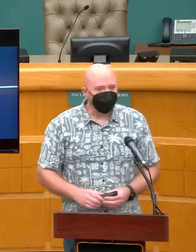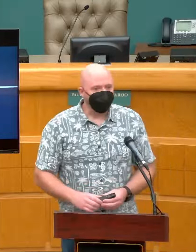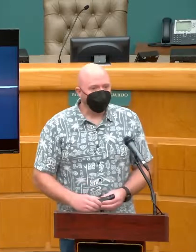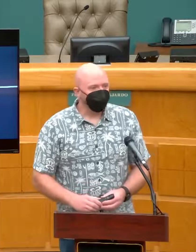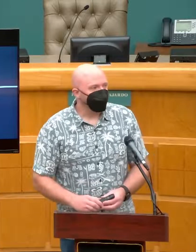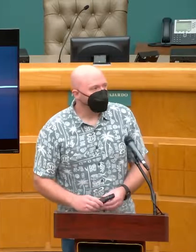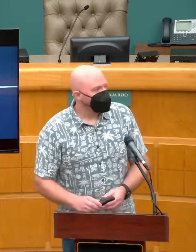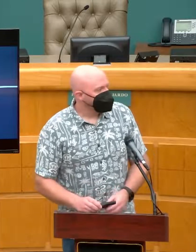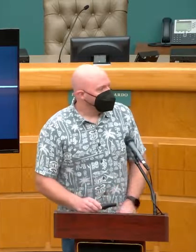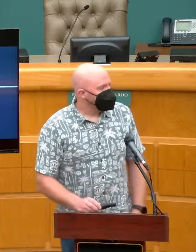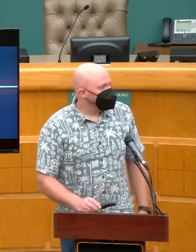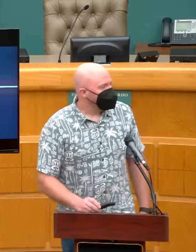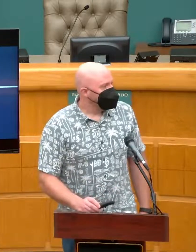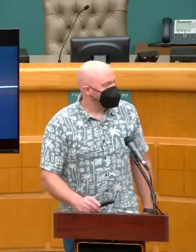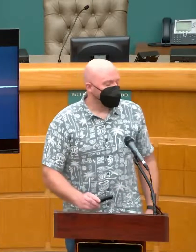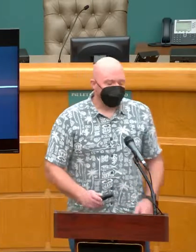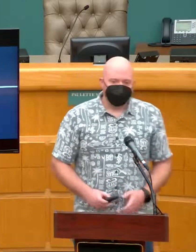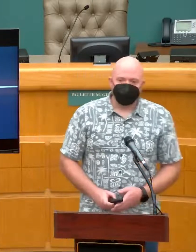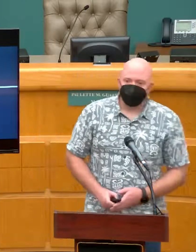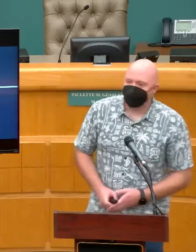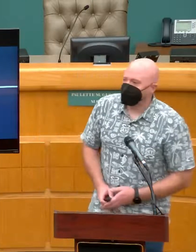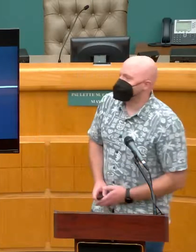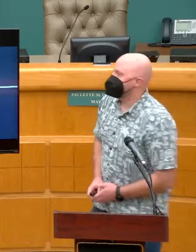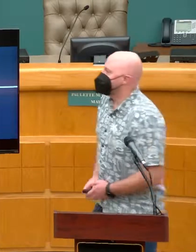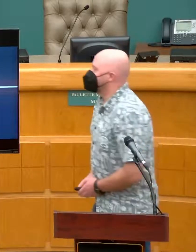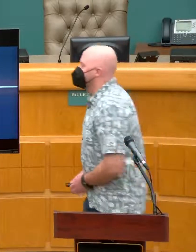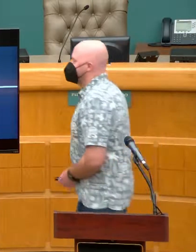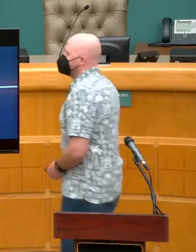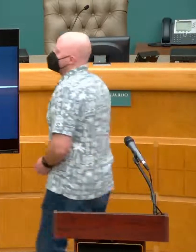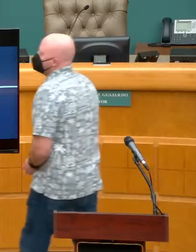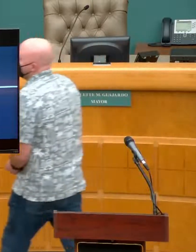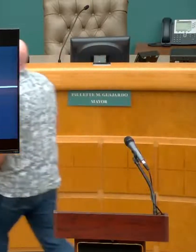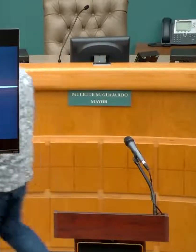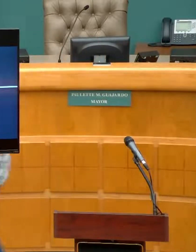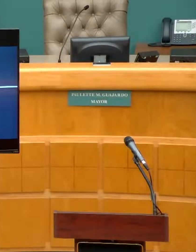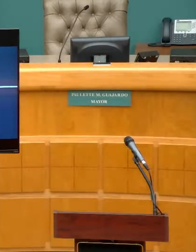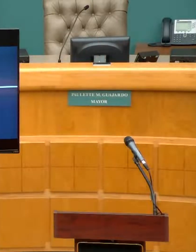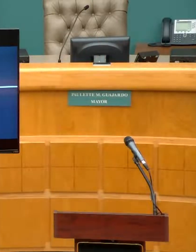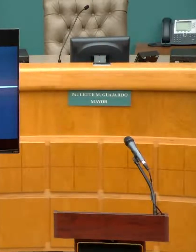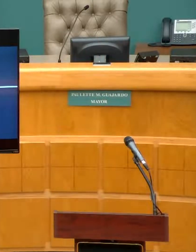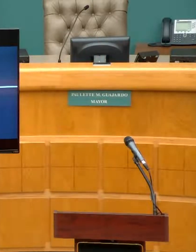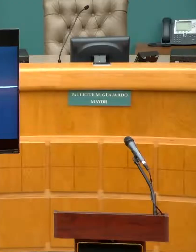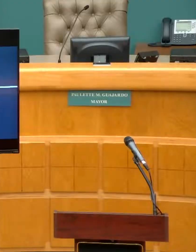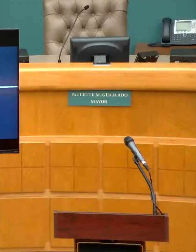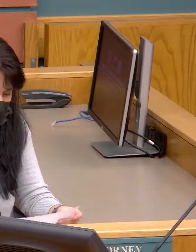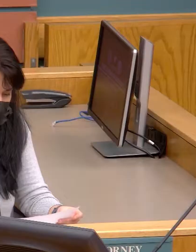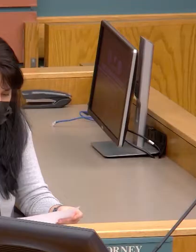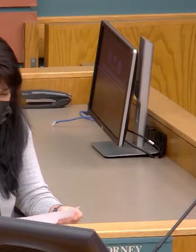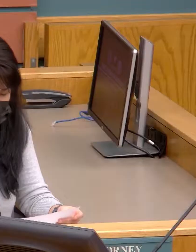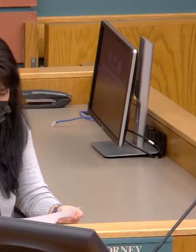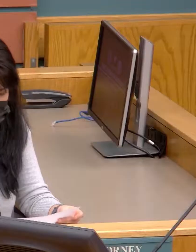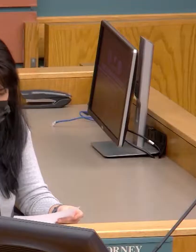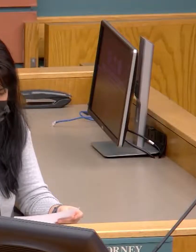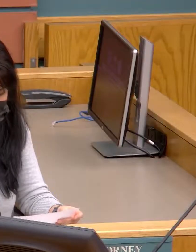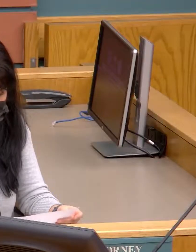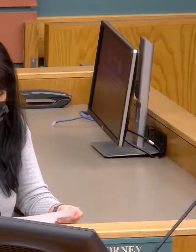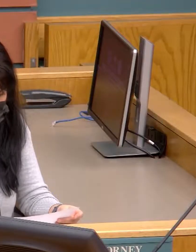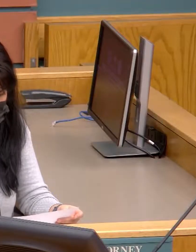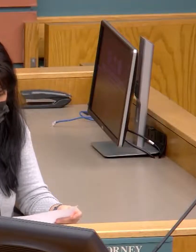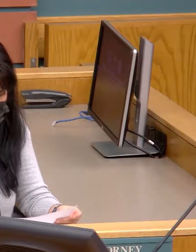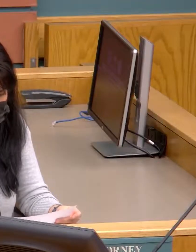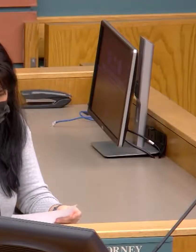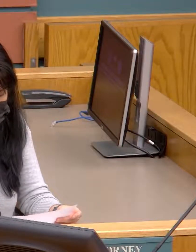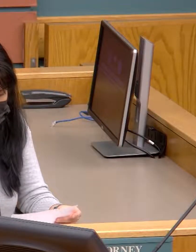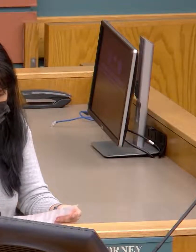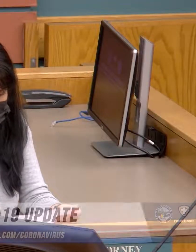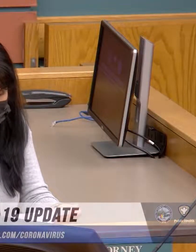you. Los casos positivos han estado disminuyendo más rápido de lo previsto. En la última semana, el aumento de casos fue del